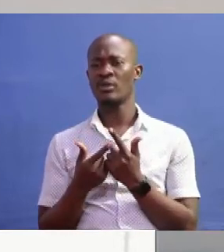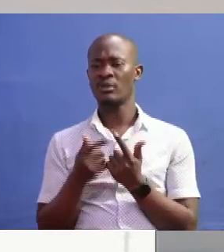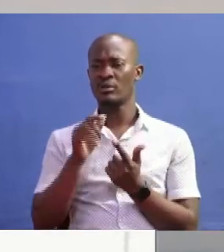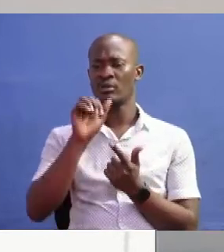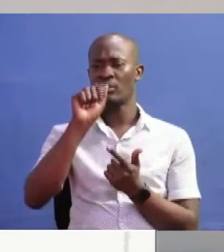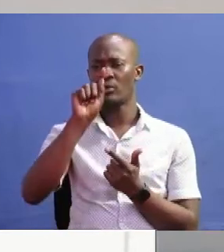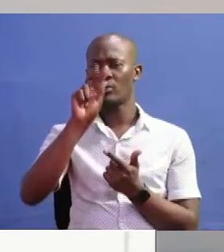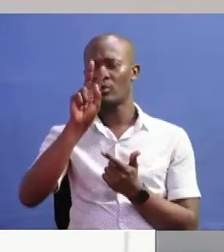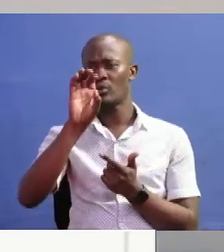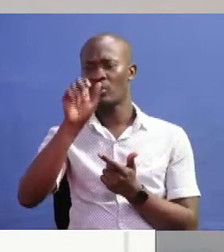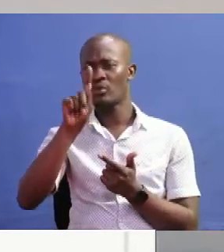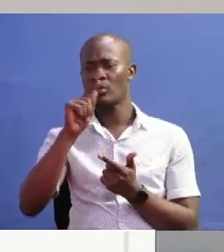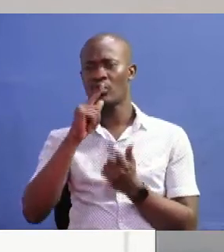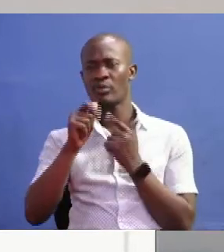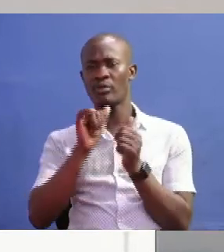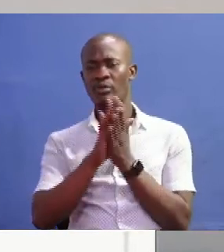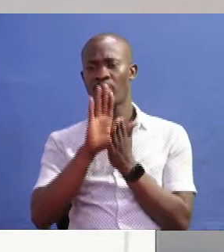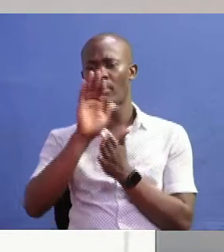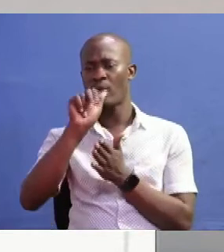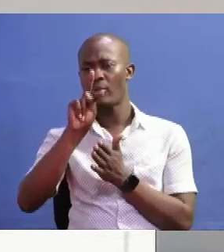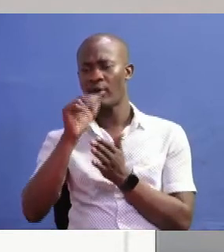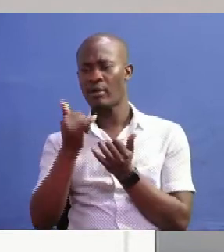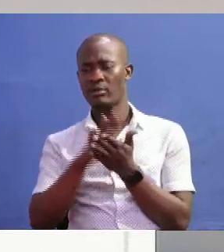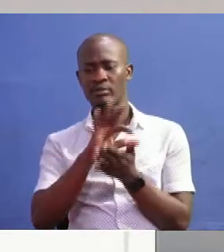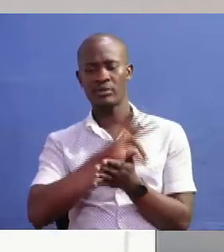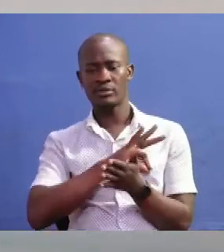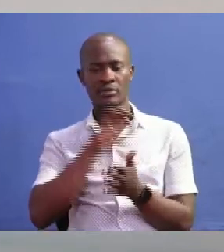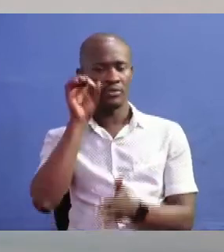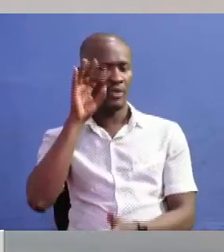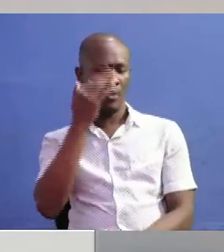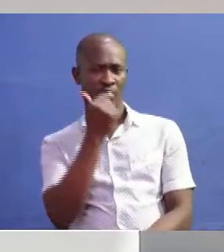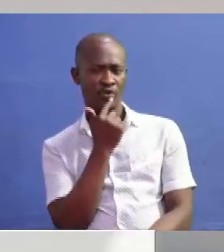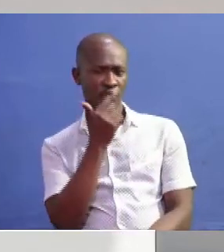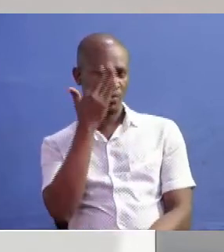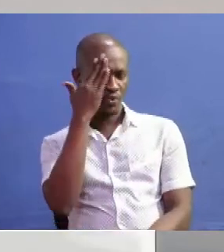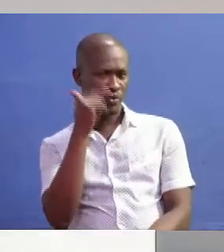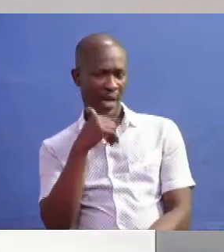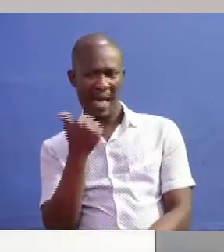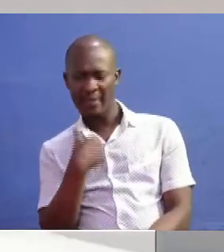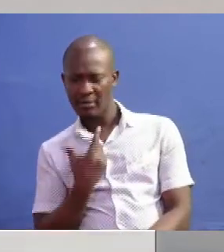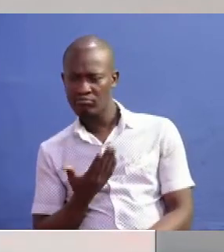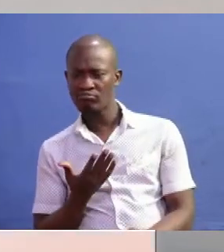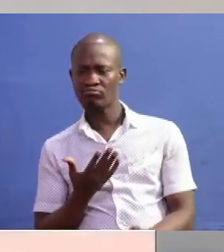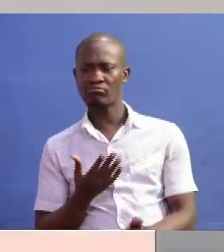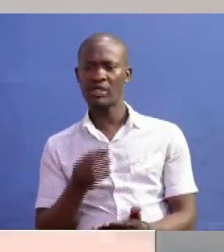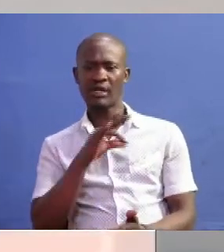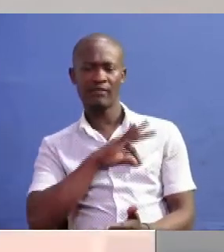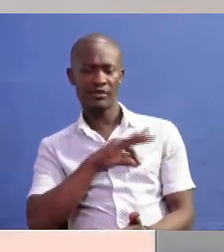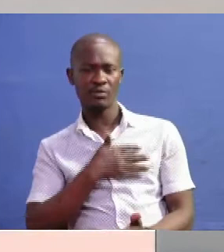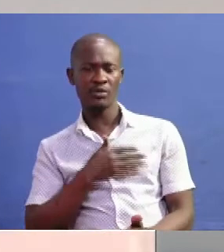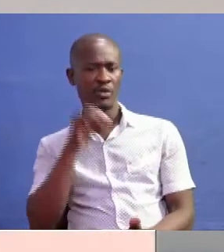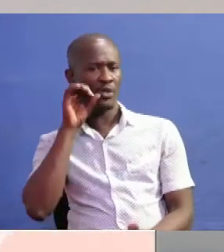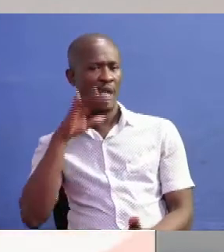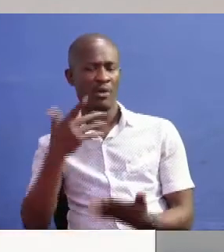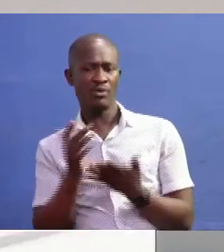talked about bonds now as investment options, but I would want to know other investment options and how do they differ